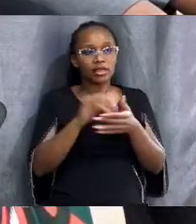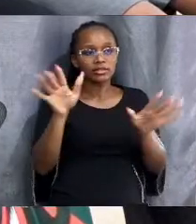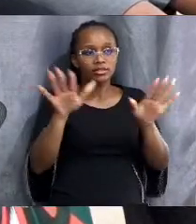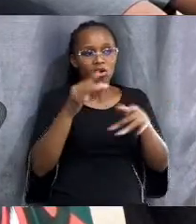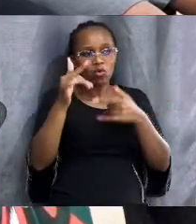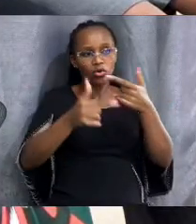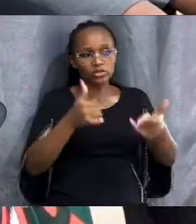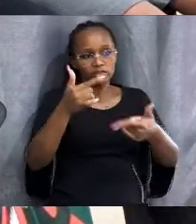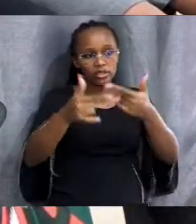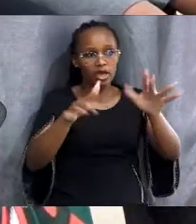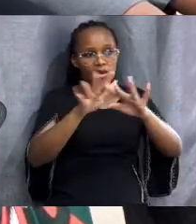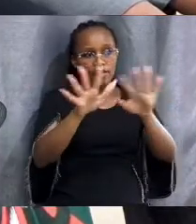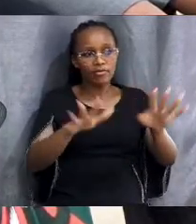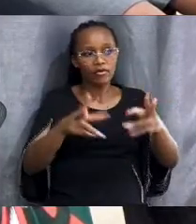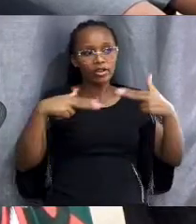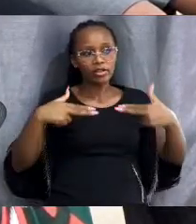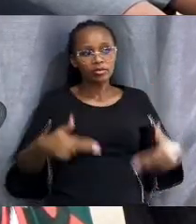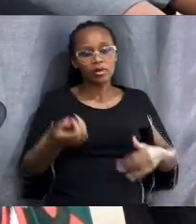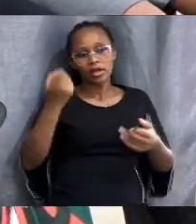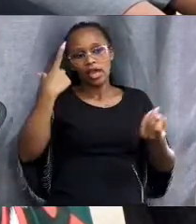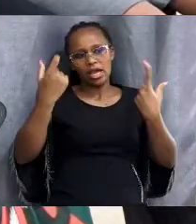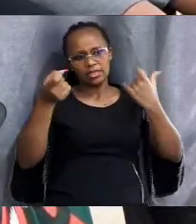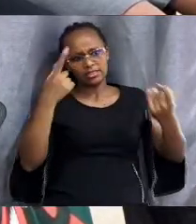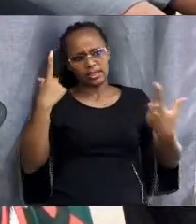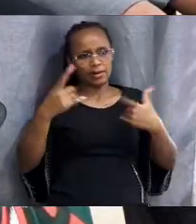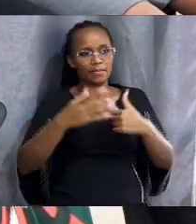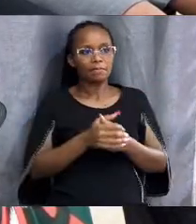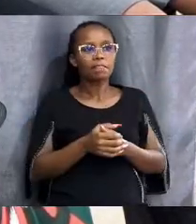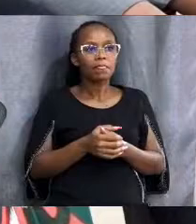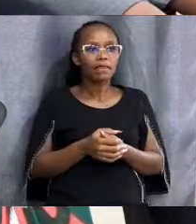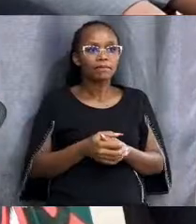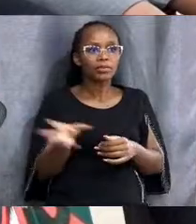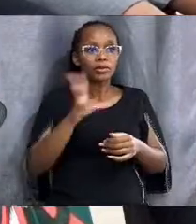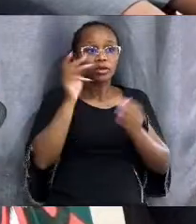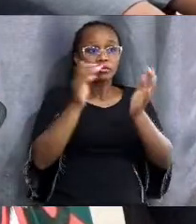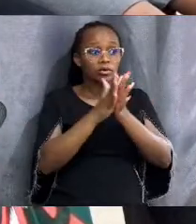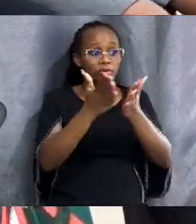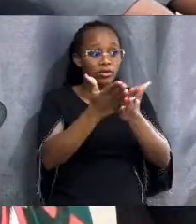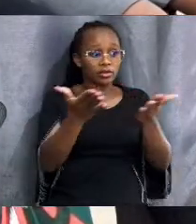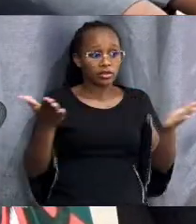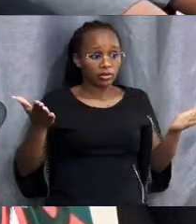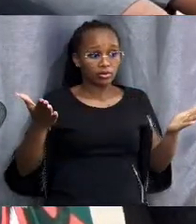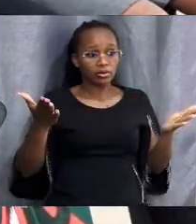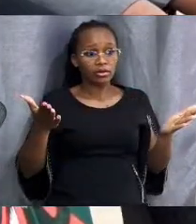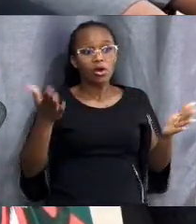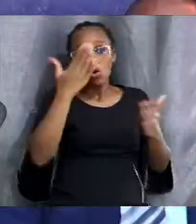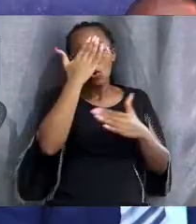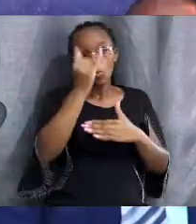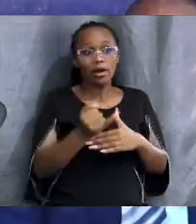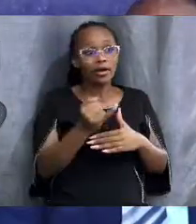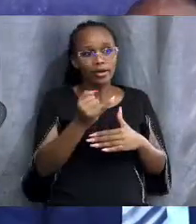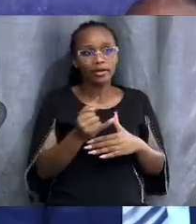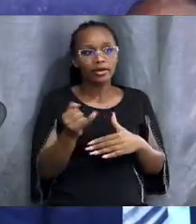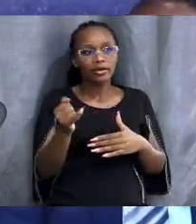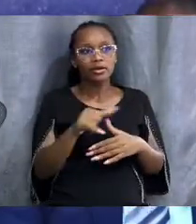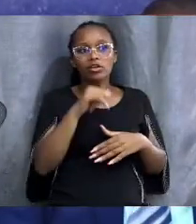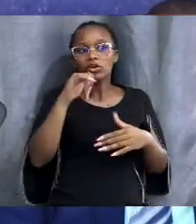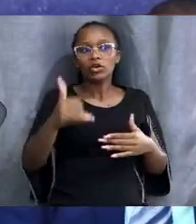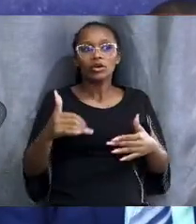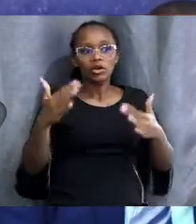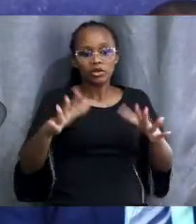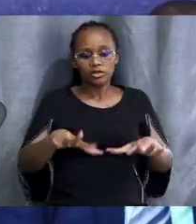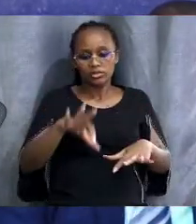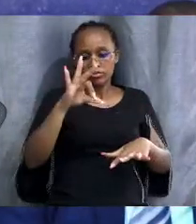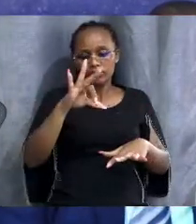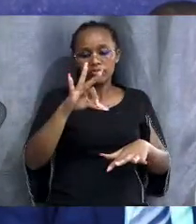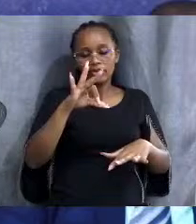surpasses every human understanding, will be with you, because you are not drawing your strength